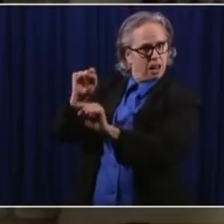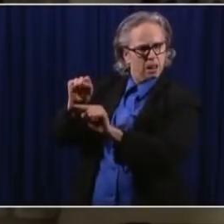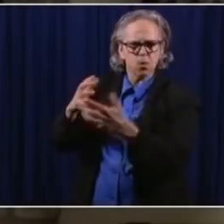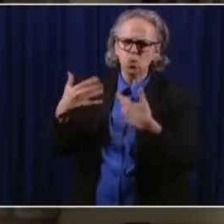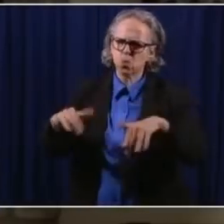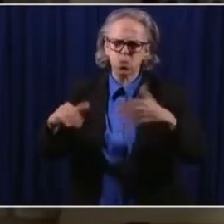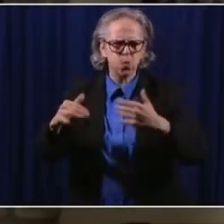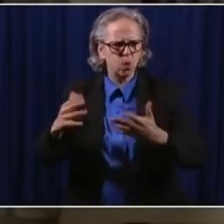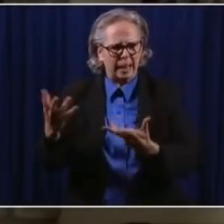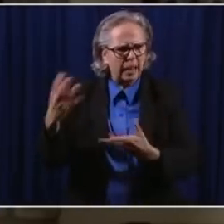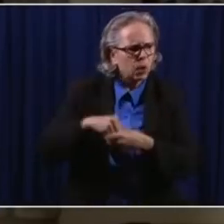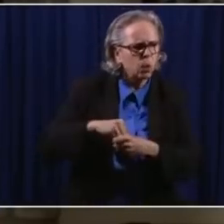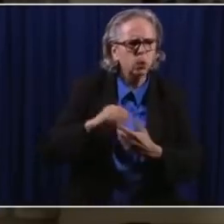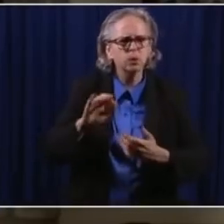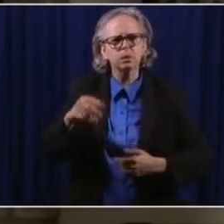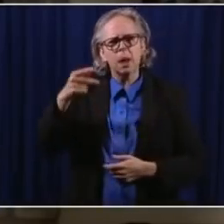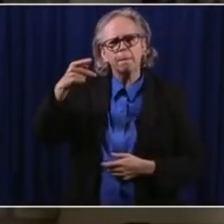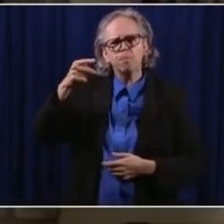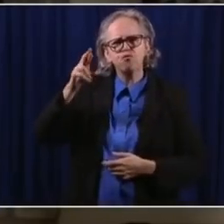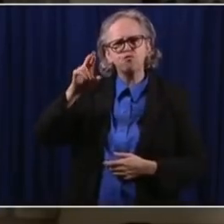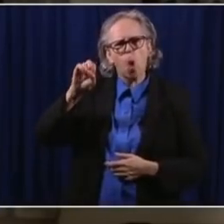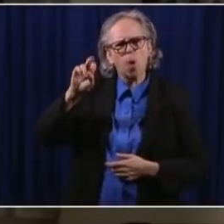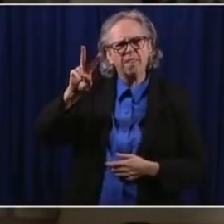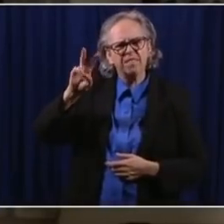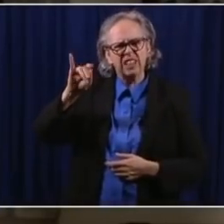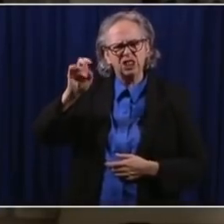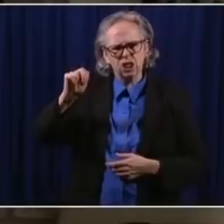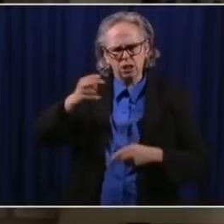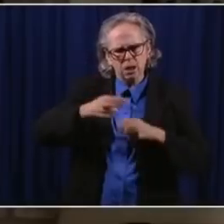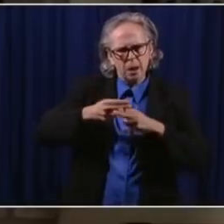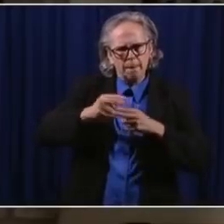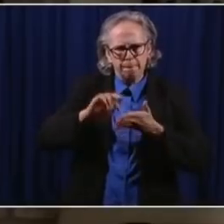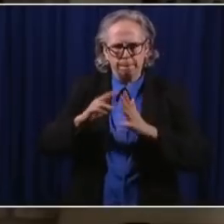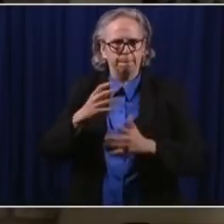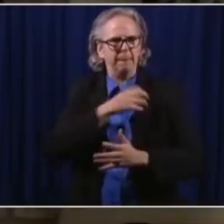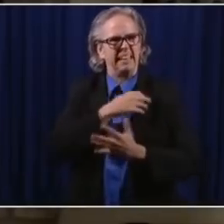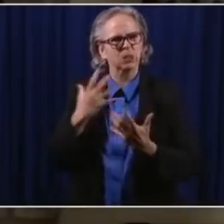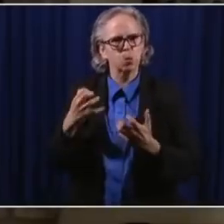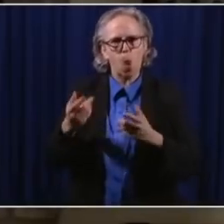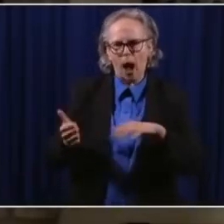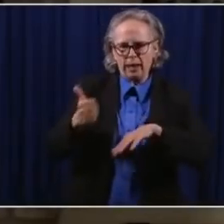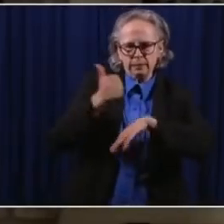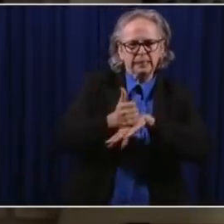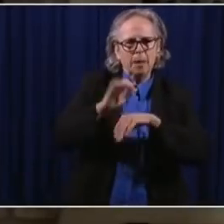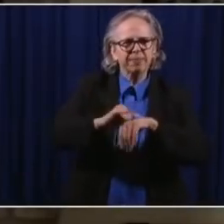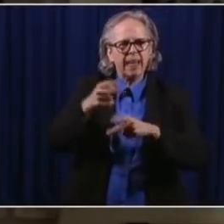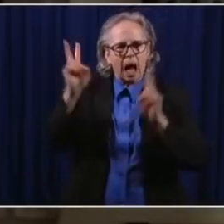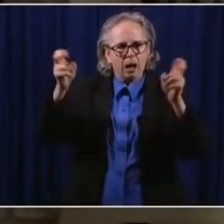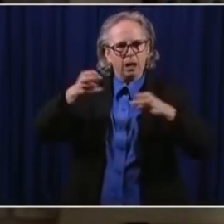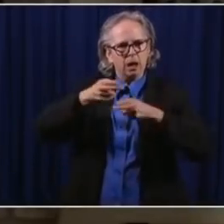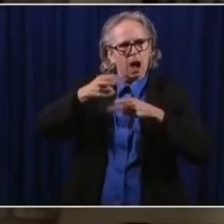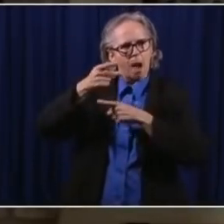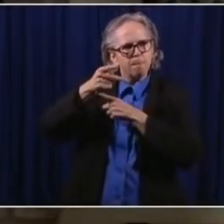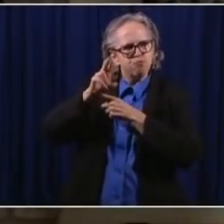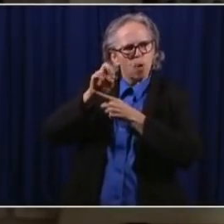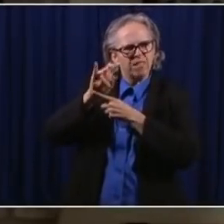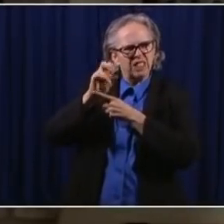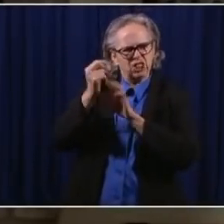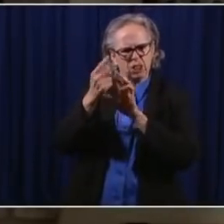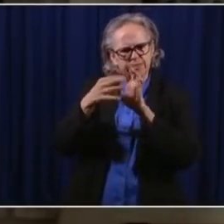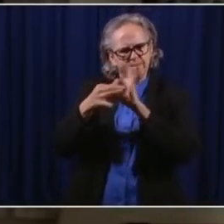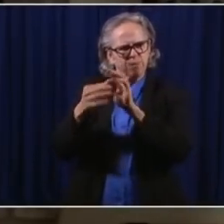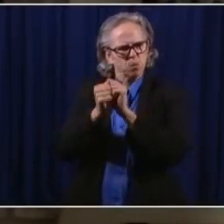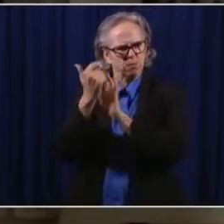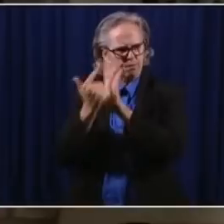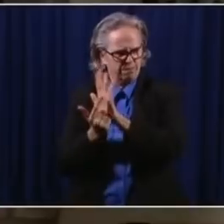have been talking about for a long time. And notice I said it's a relatively small number of people. I think if you talk to your chief, if